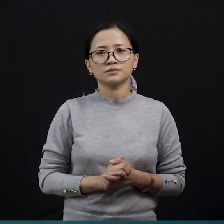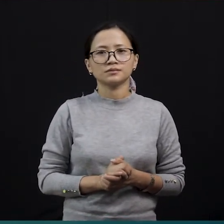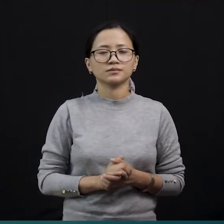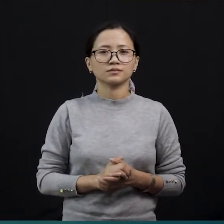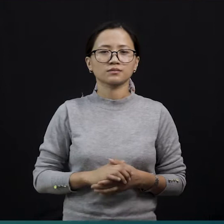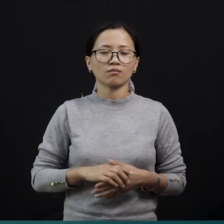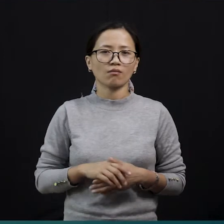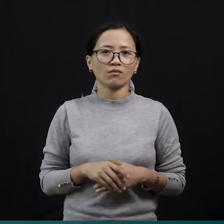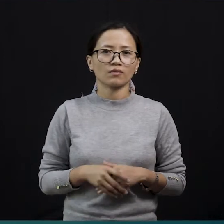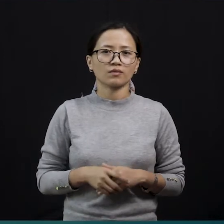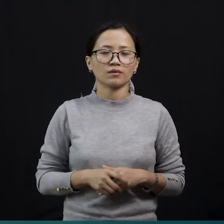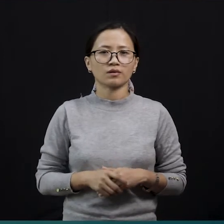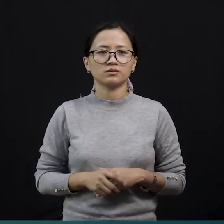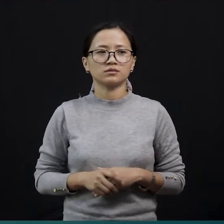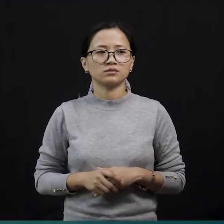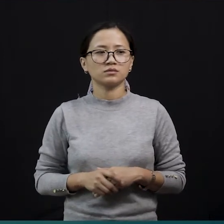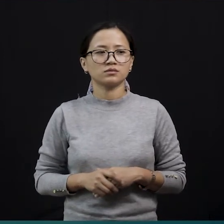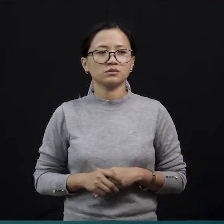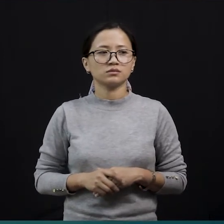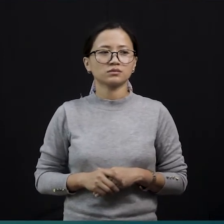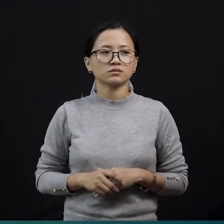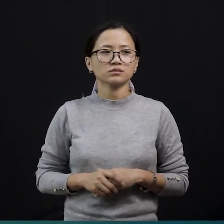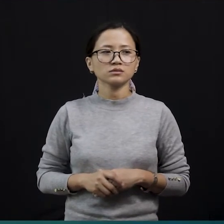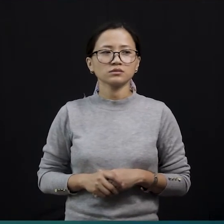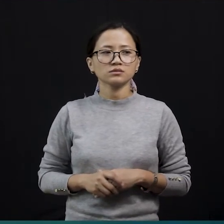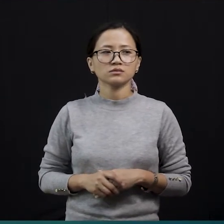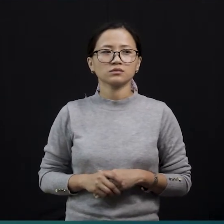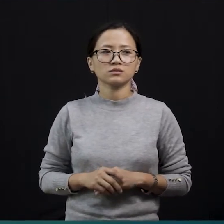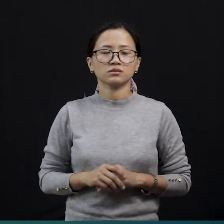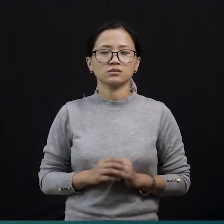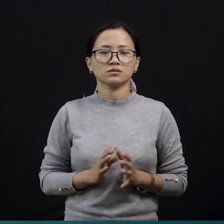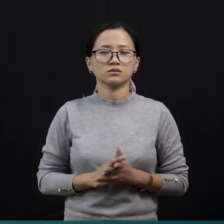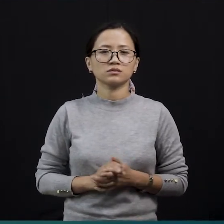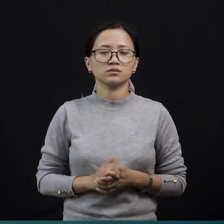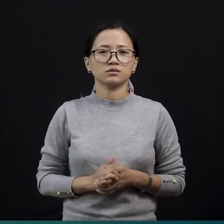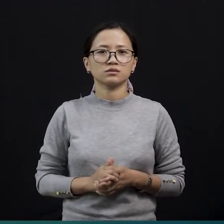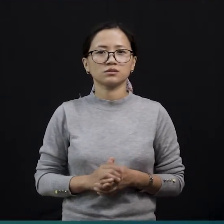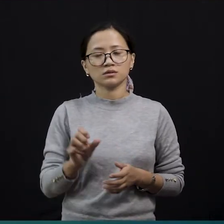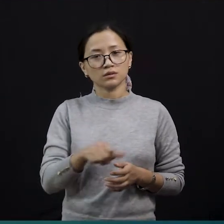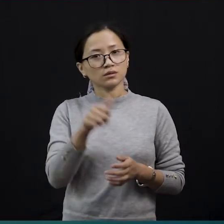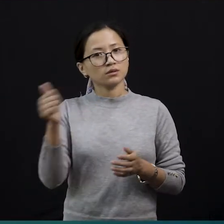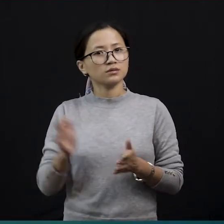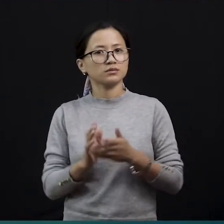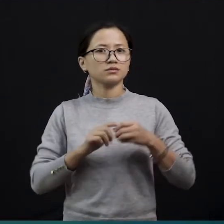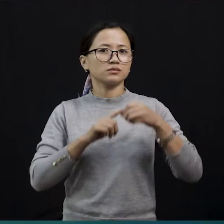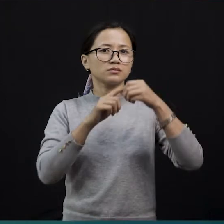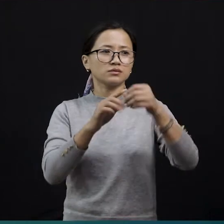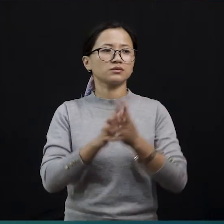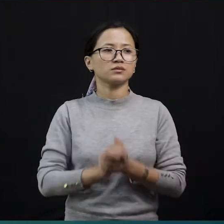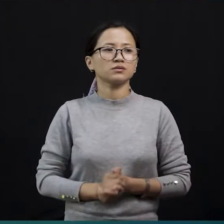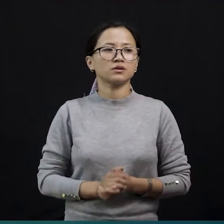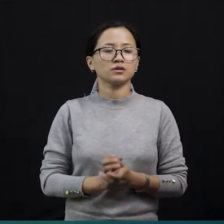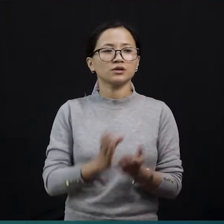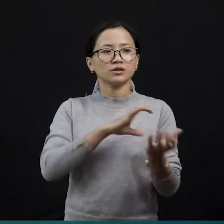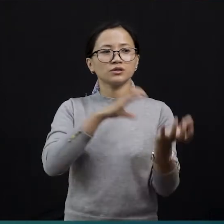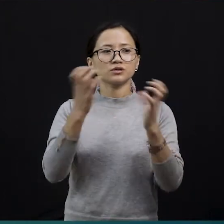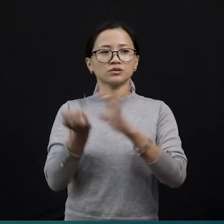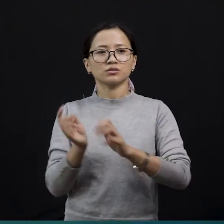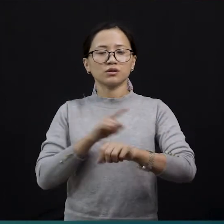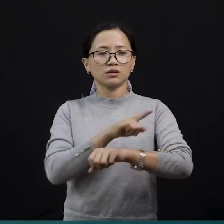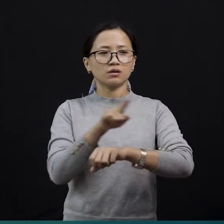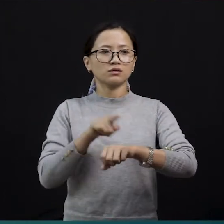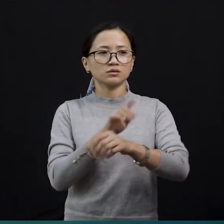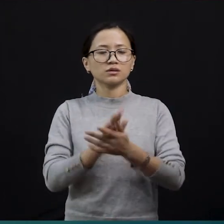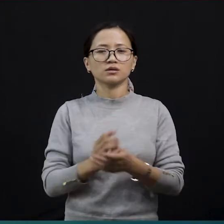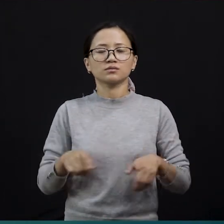2,880 minutes you'll get, right, children? Then we did again another question. It was related to change